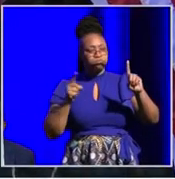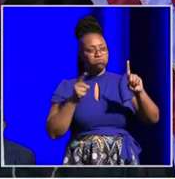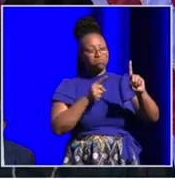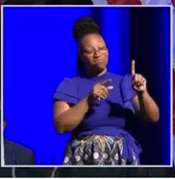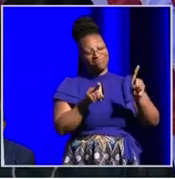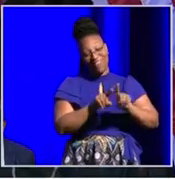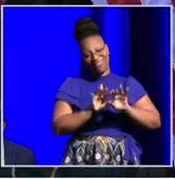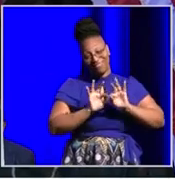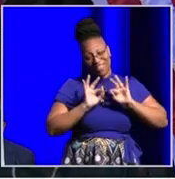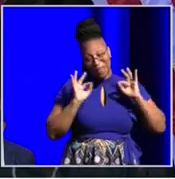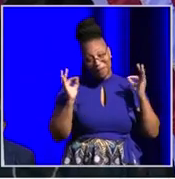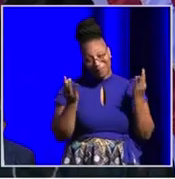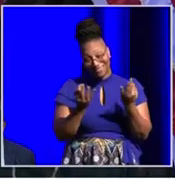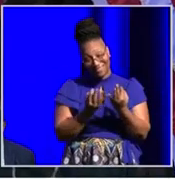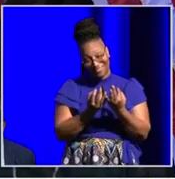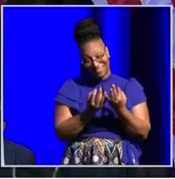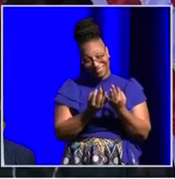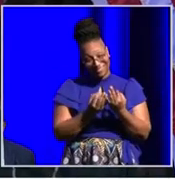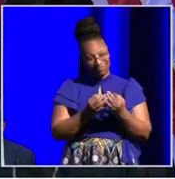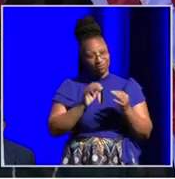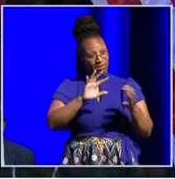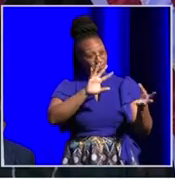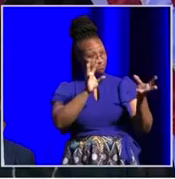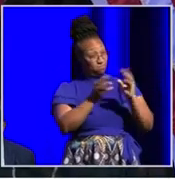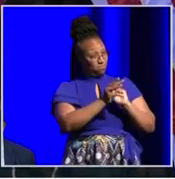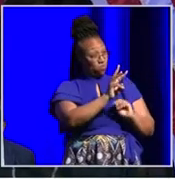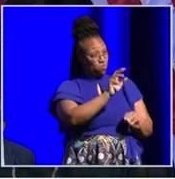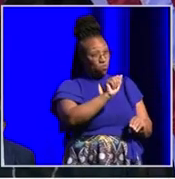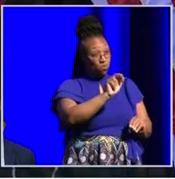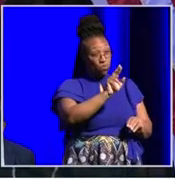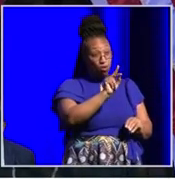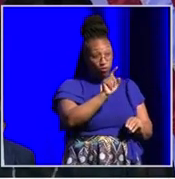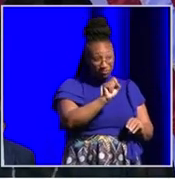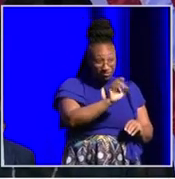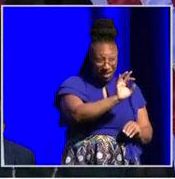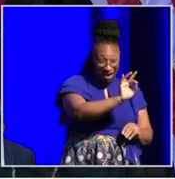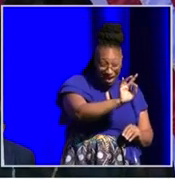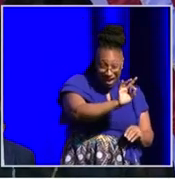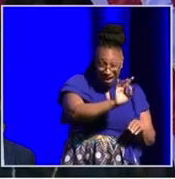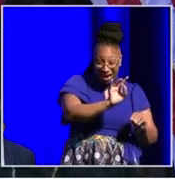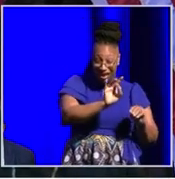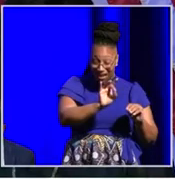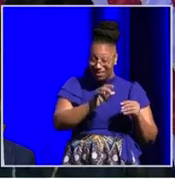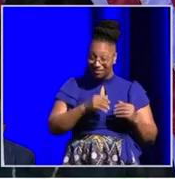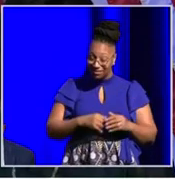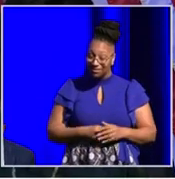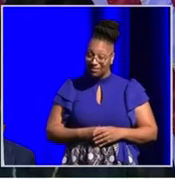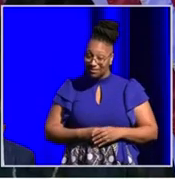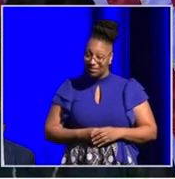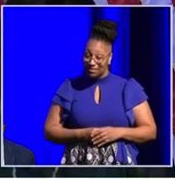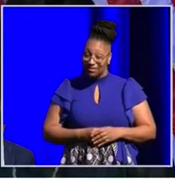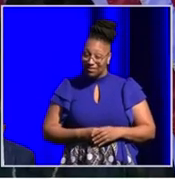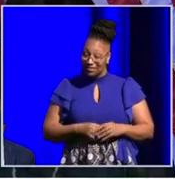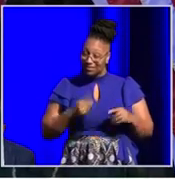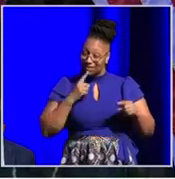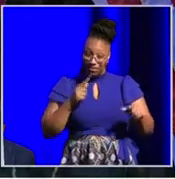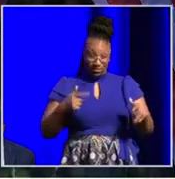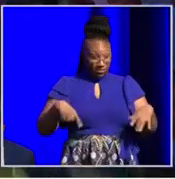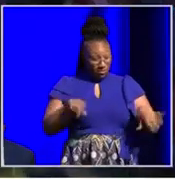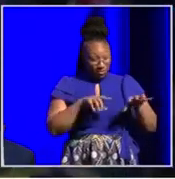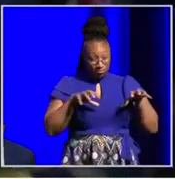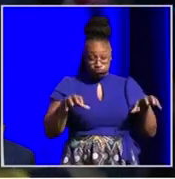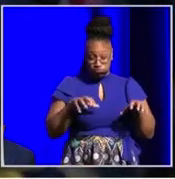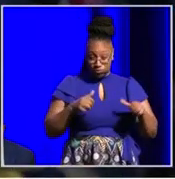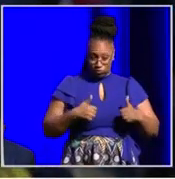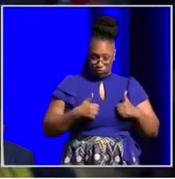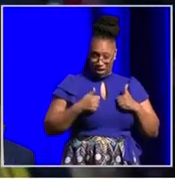educational opportunities to thrive and not merely survive. We ask, O God, that you grant them the faith for them to